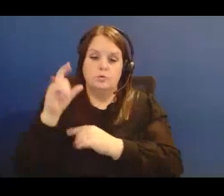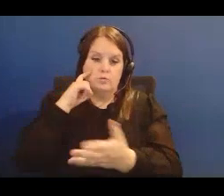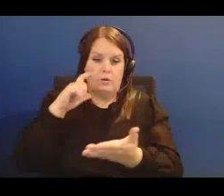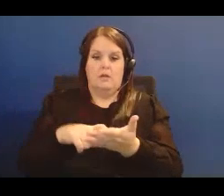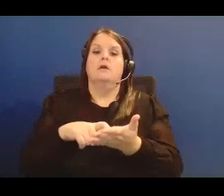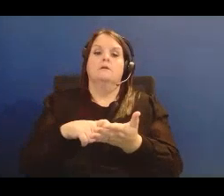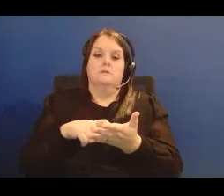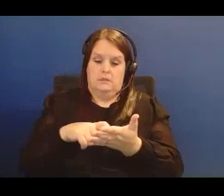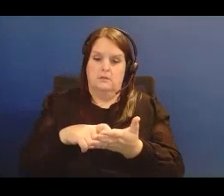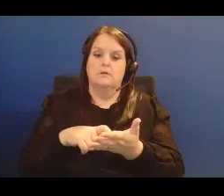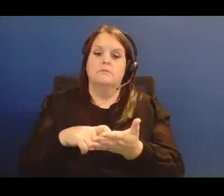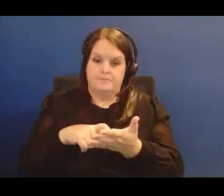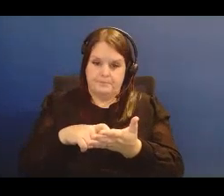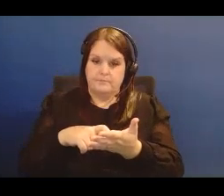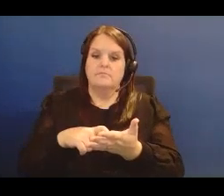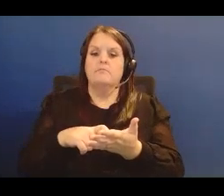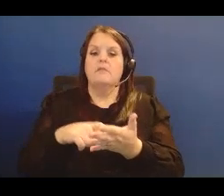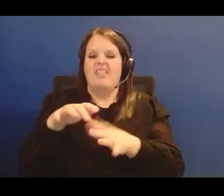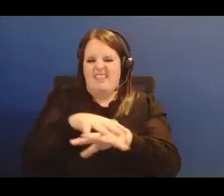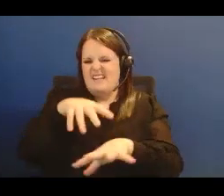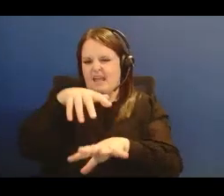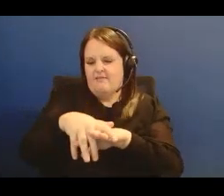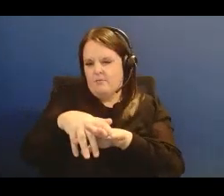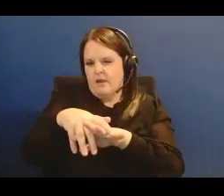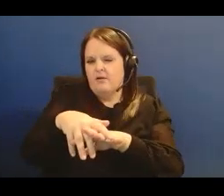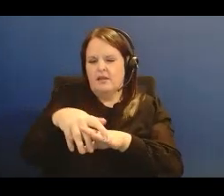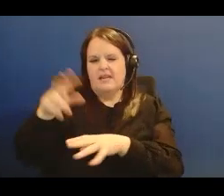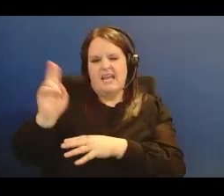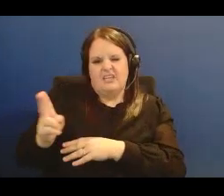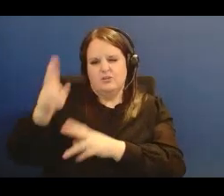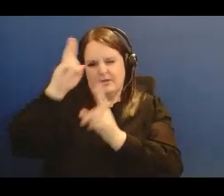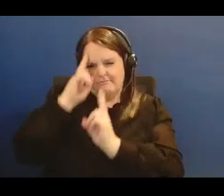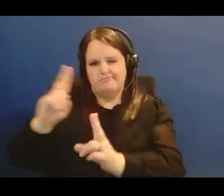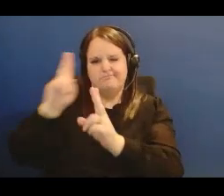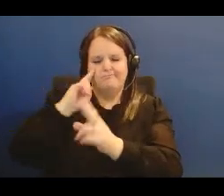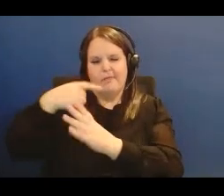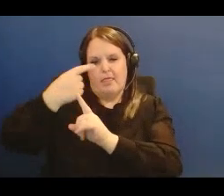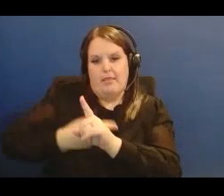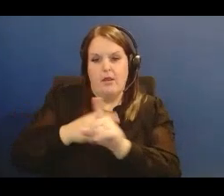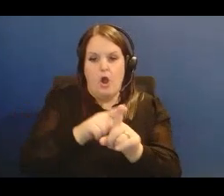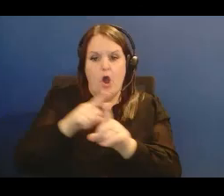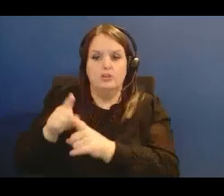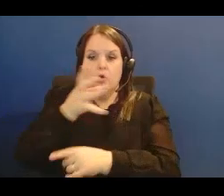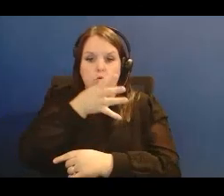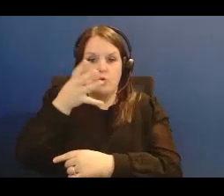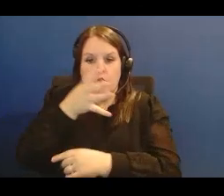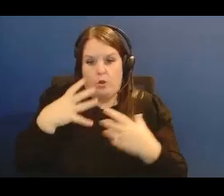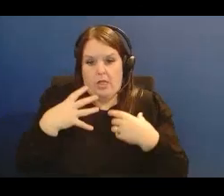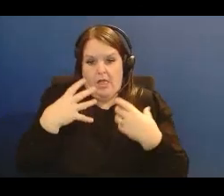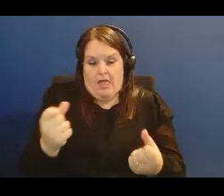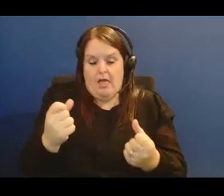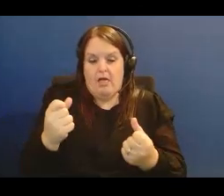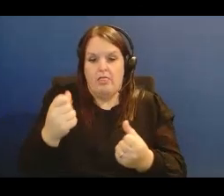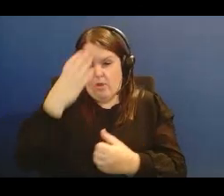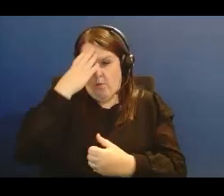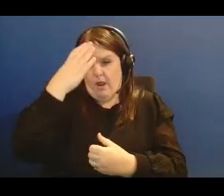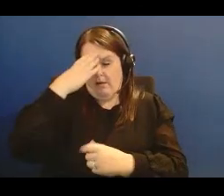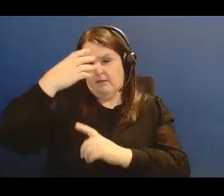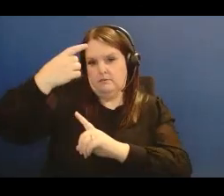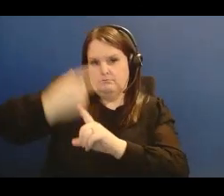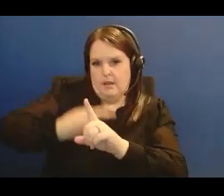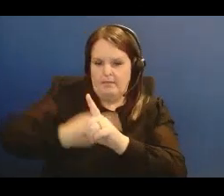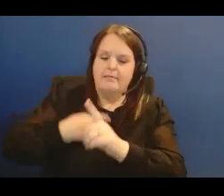recognizing the Native American Heritage Month, we'd also like to recognize Rural Health Awareness Month is also in